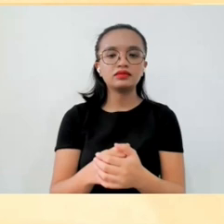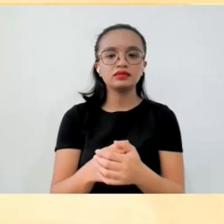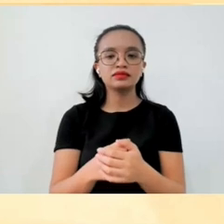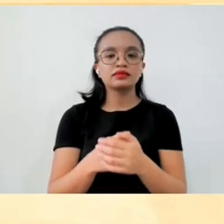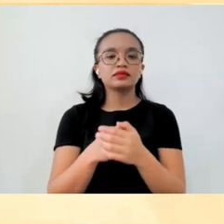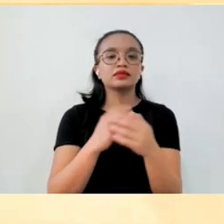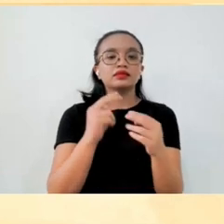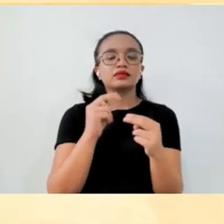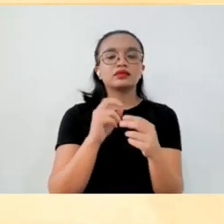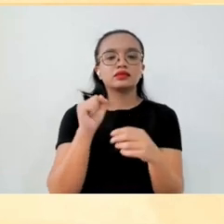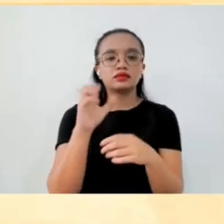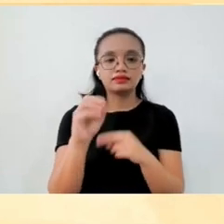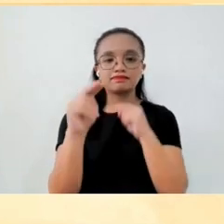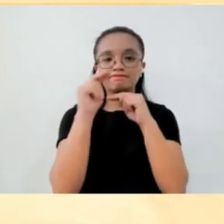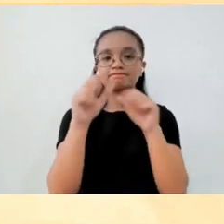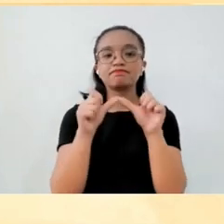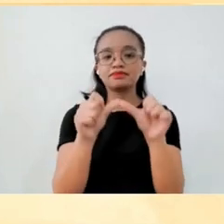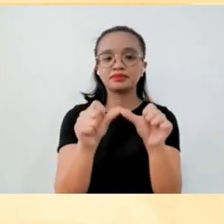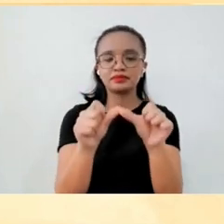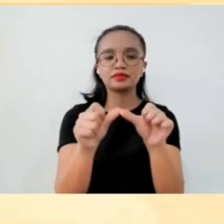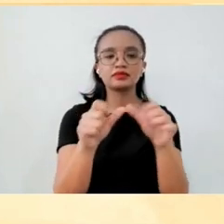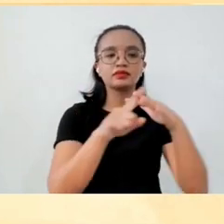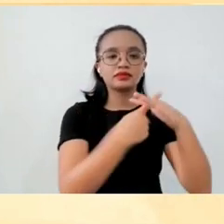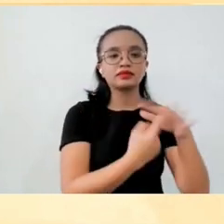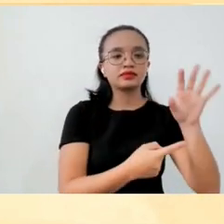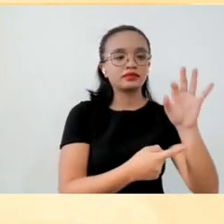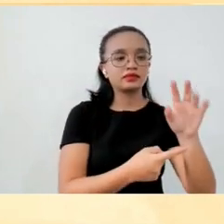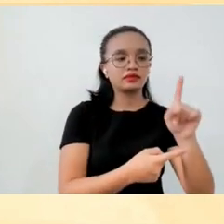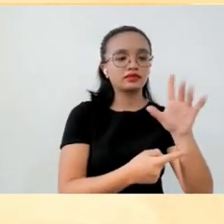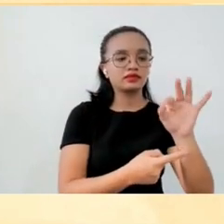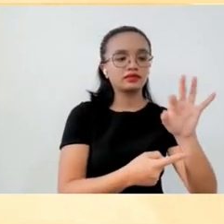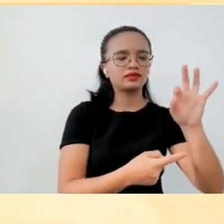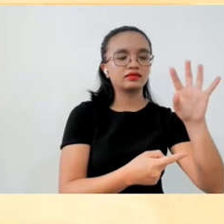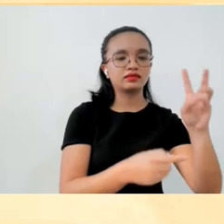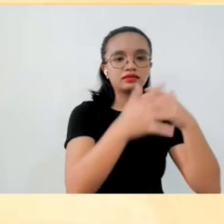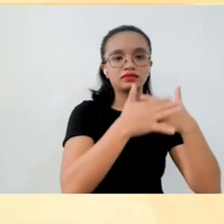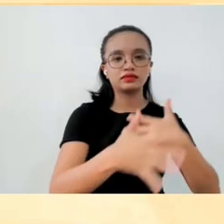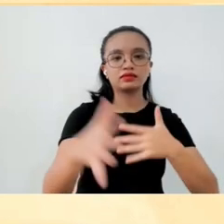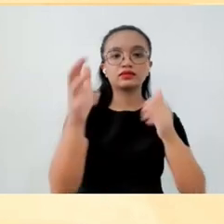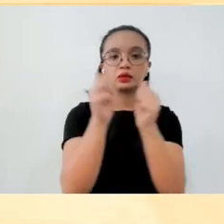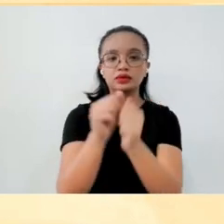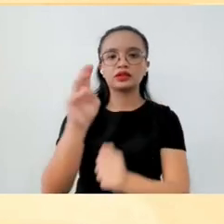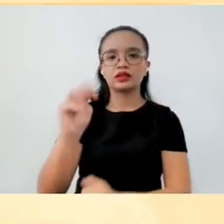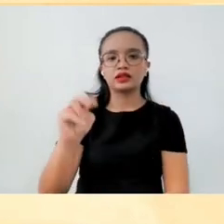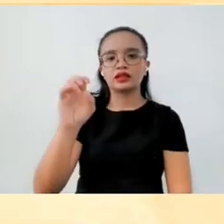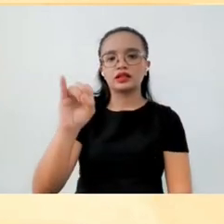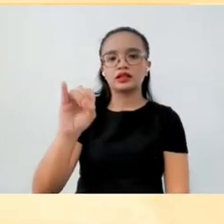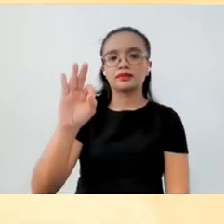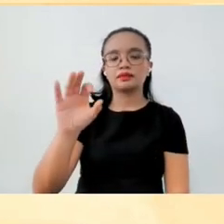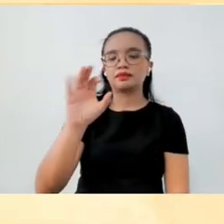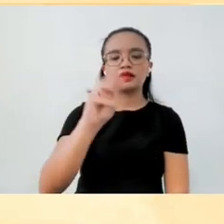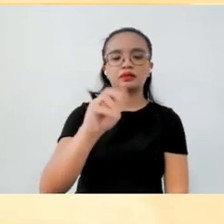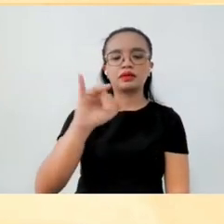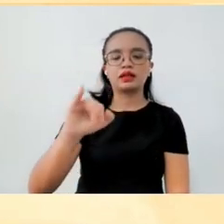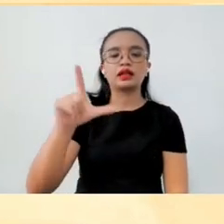negotiation continued from 1996 onwards with the MILF. That's the splinter group of the